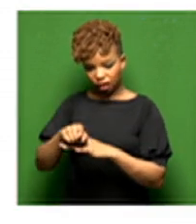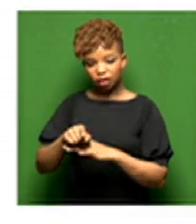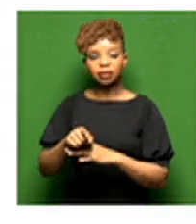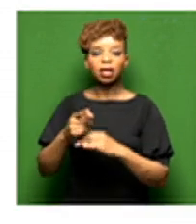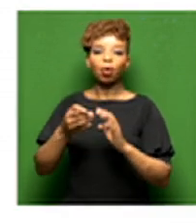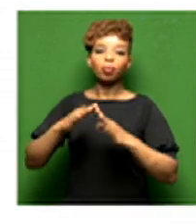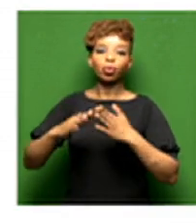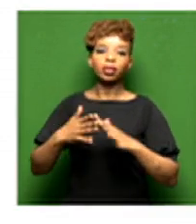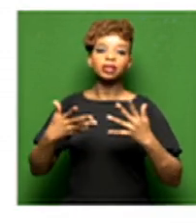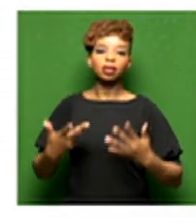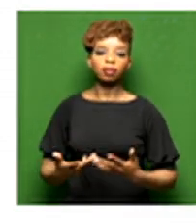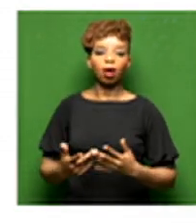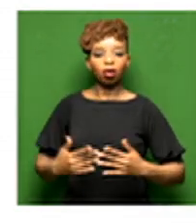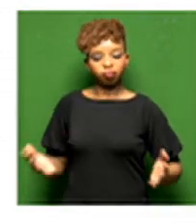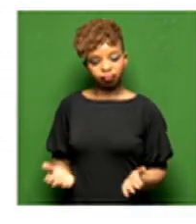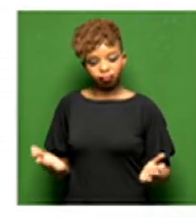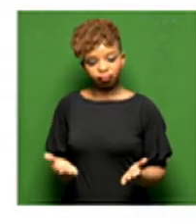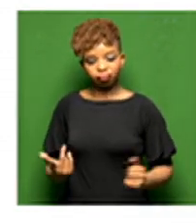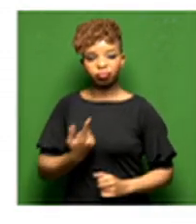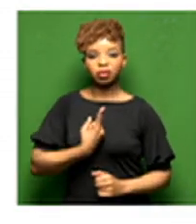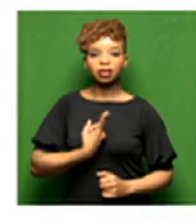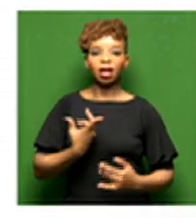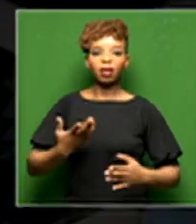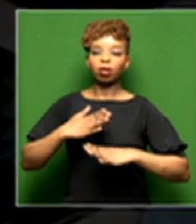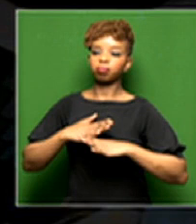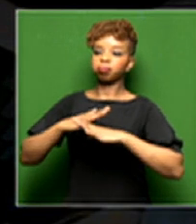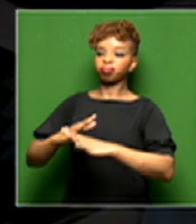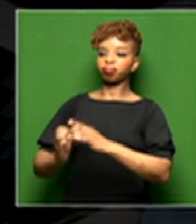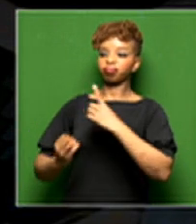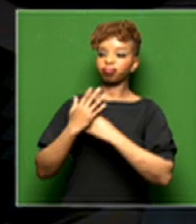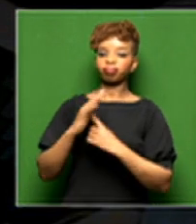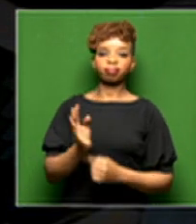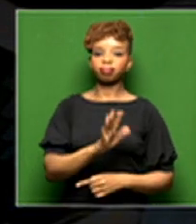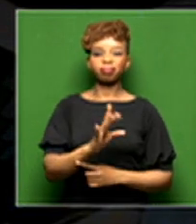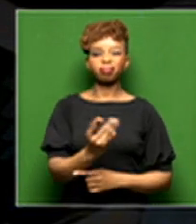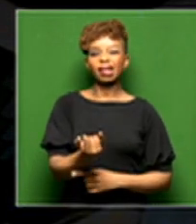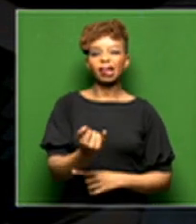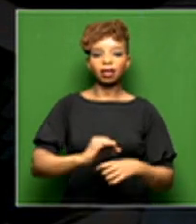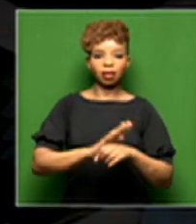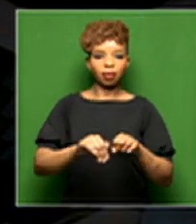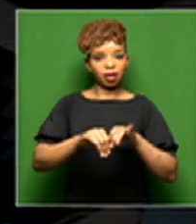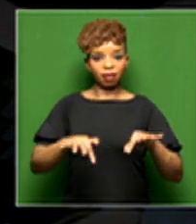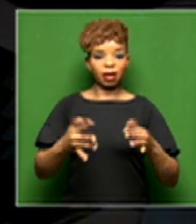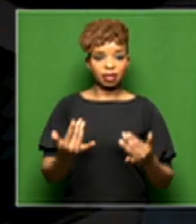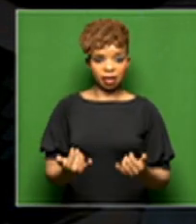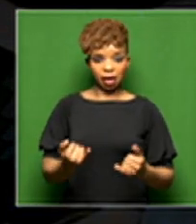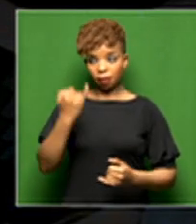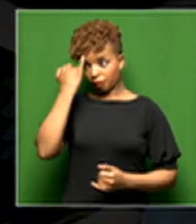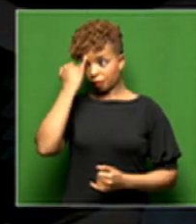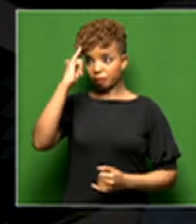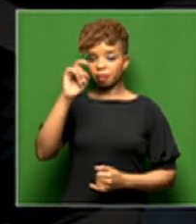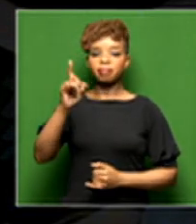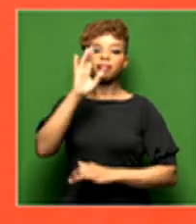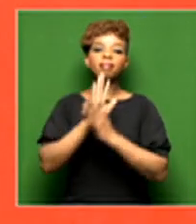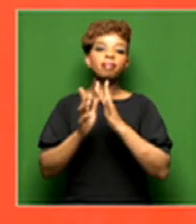boosting immunity and protecting against infections such as the coronavirus. But to tell us more about this initiative, we're joined by CEO